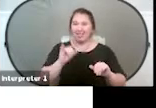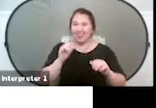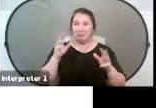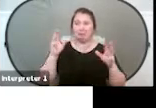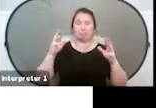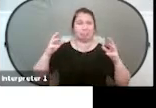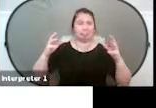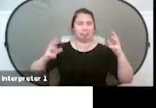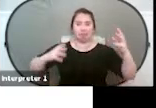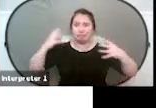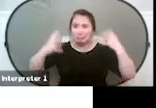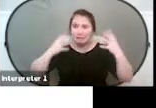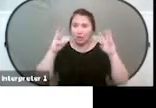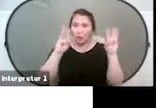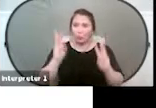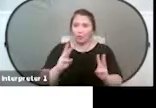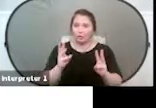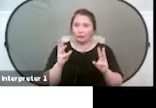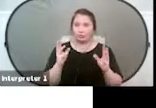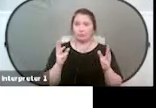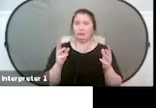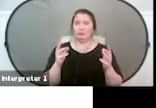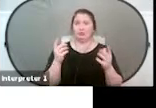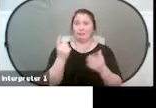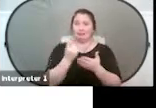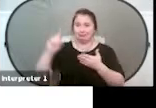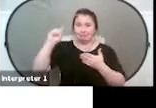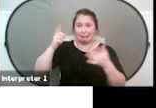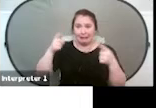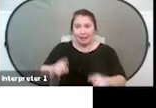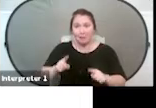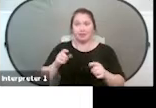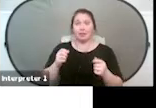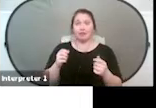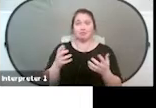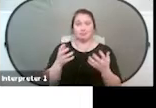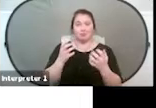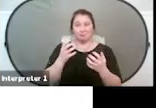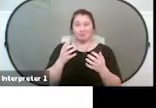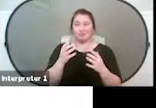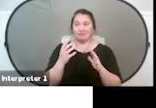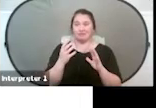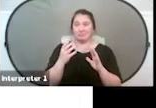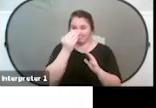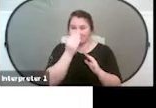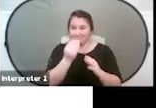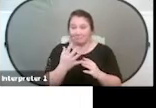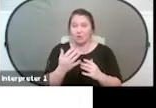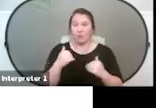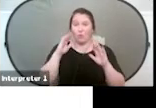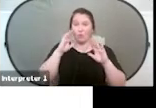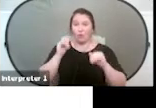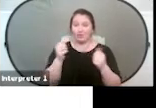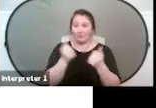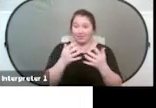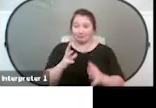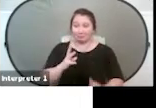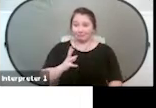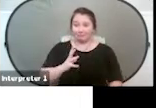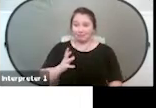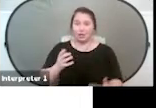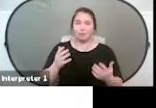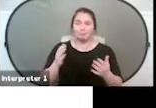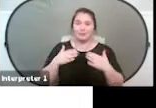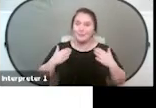we experienced. On behalf of our entire design team, we're glad to be with you tonight and picking up our work on